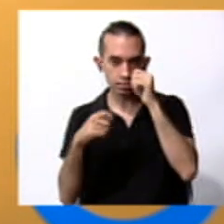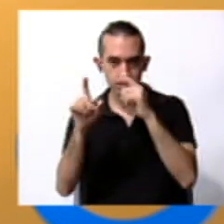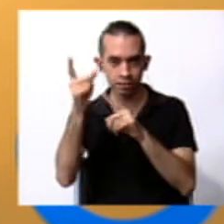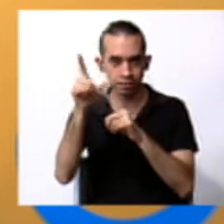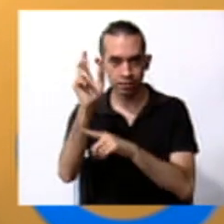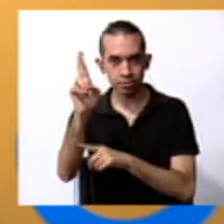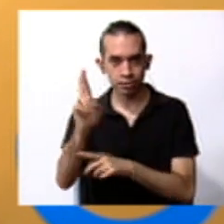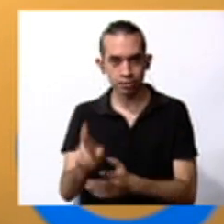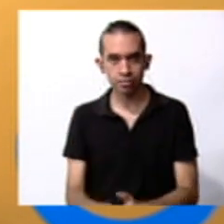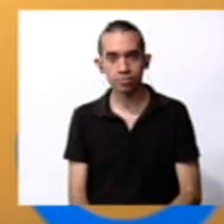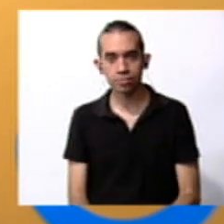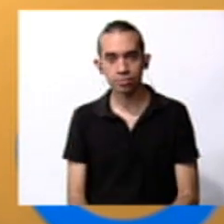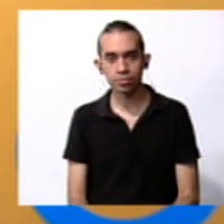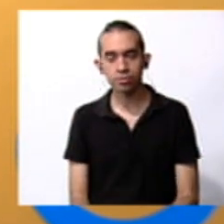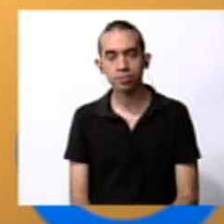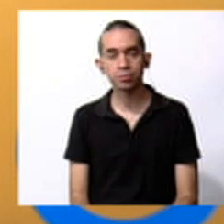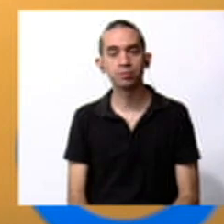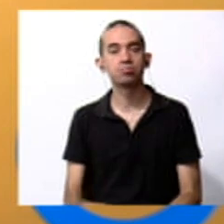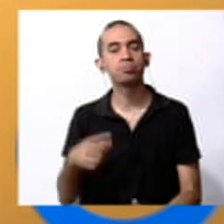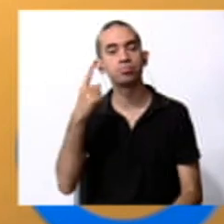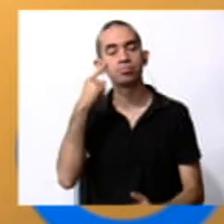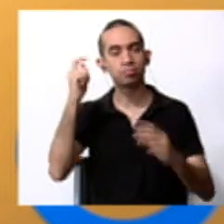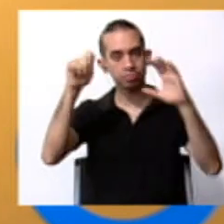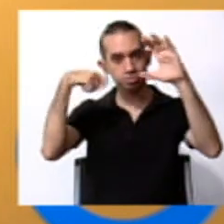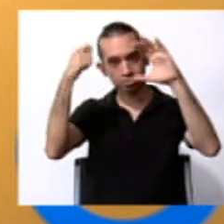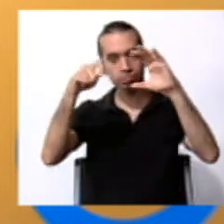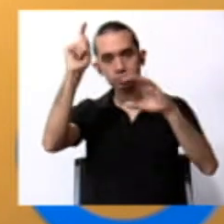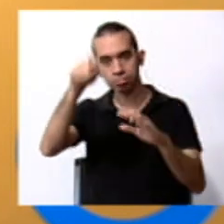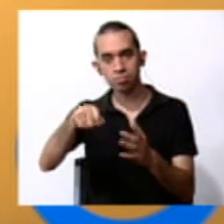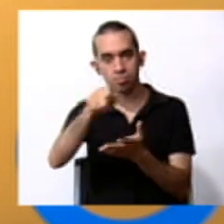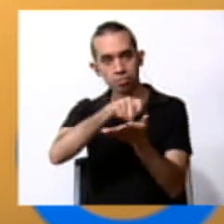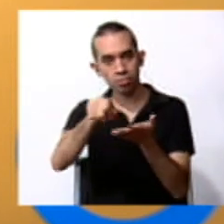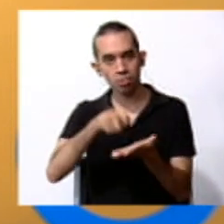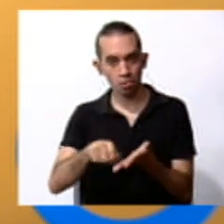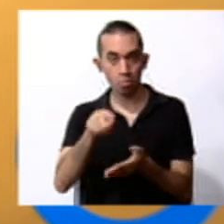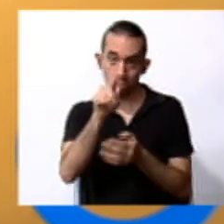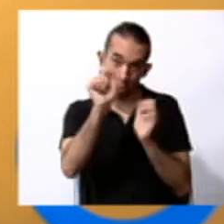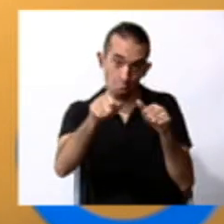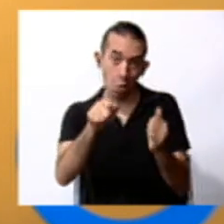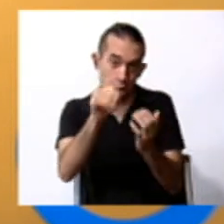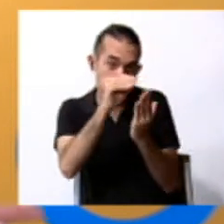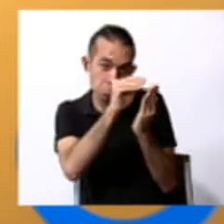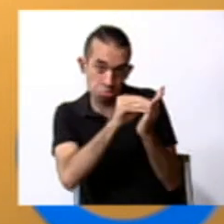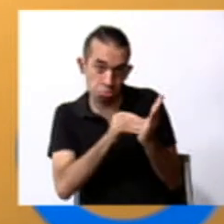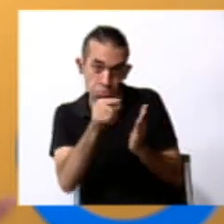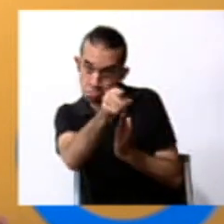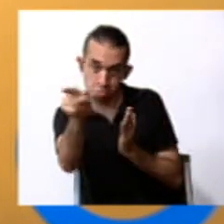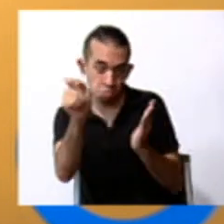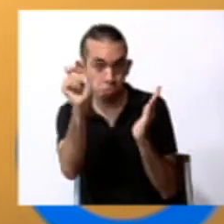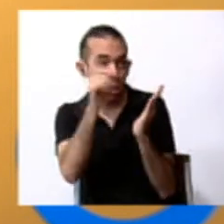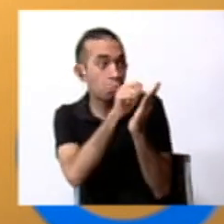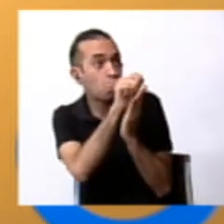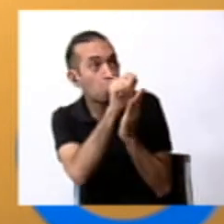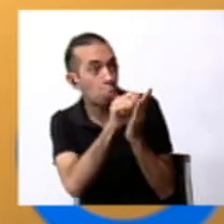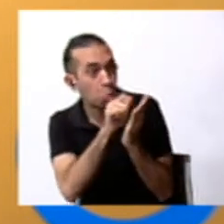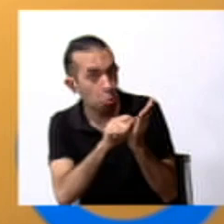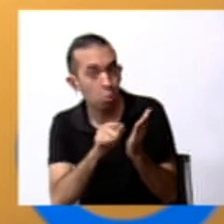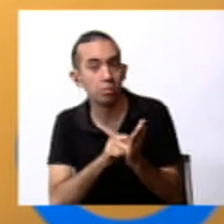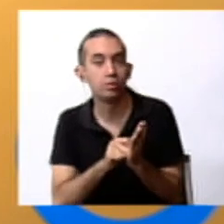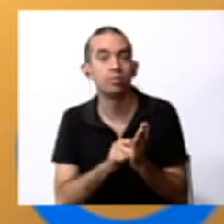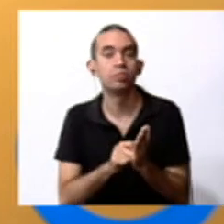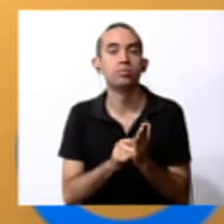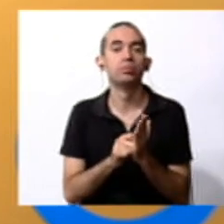R. In this video, you have to write, maybe you can take notes at home, and you have to